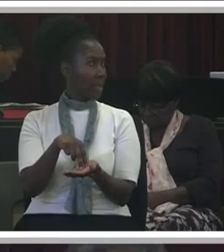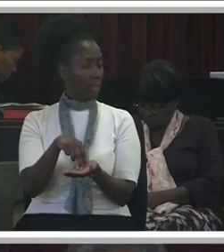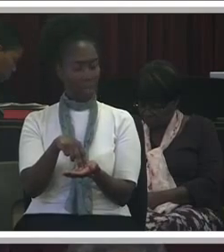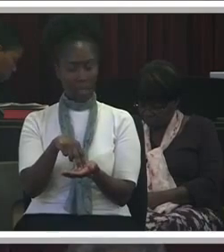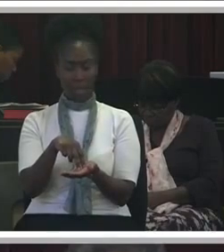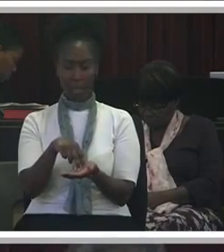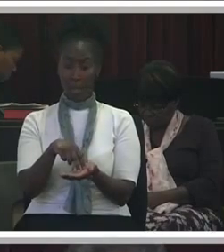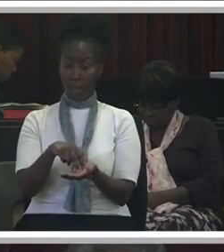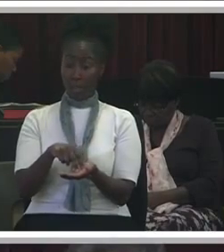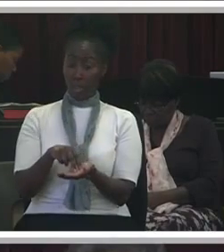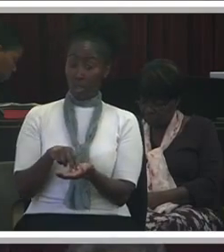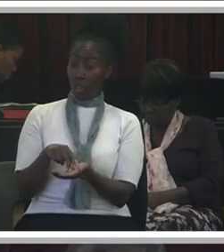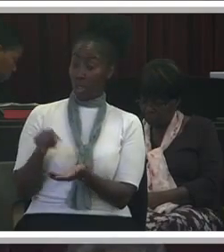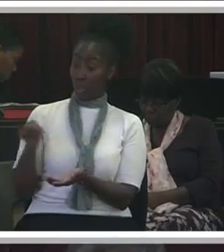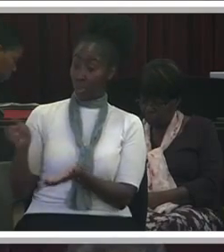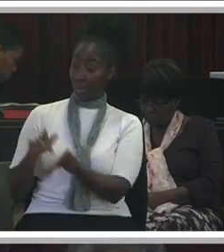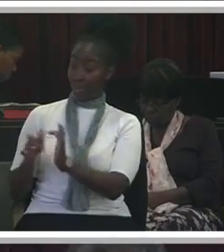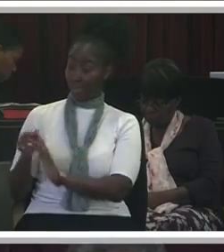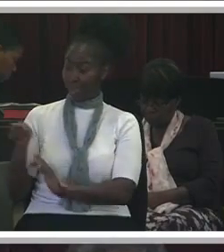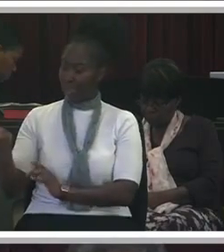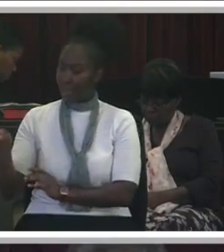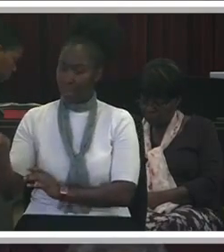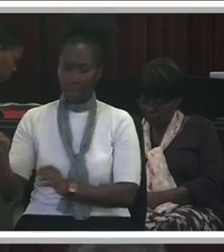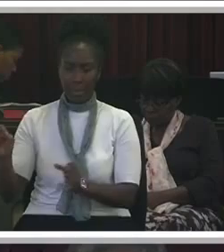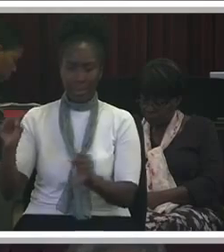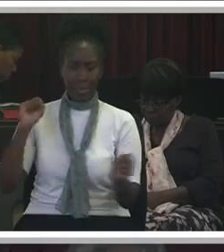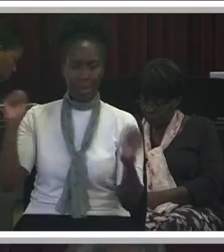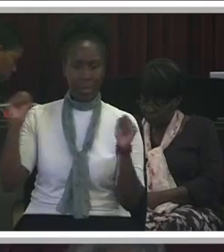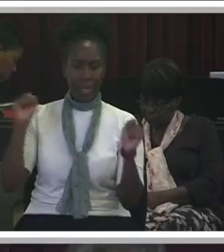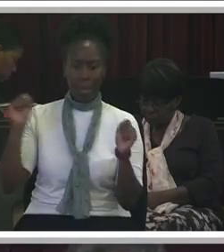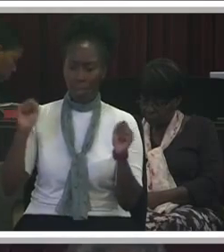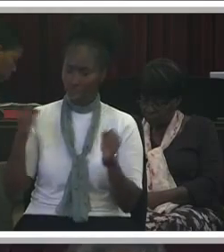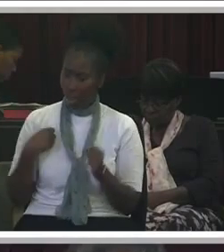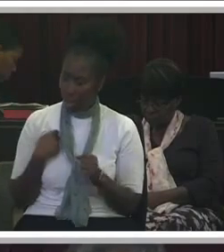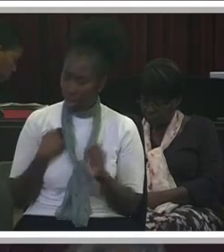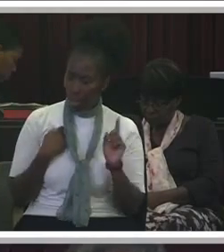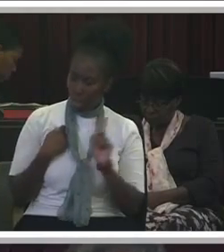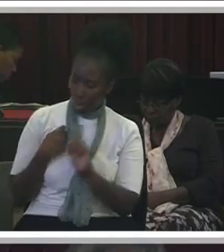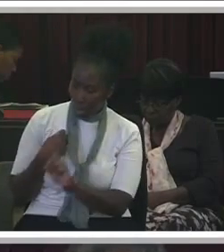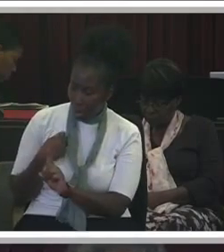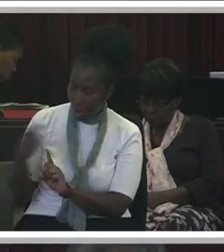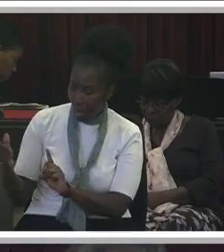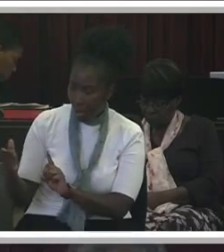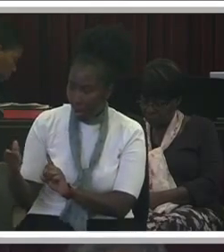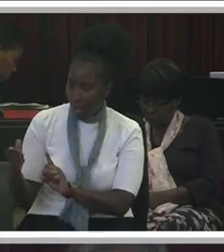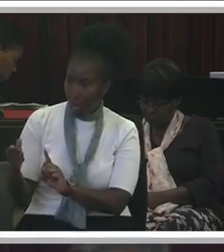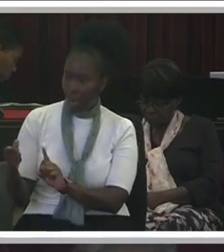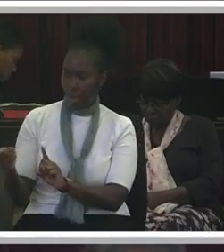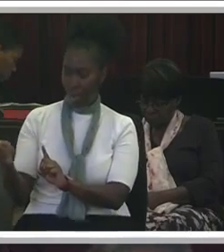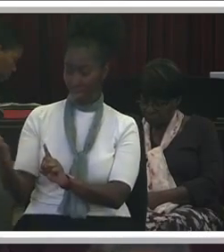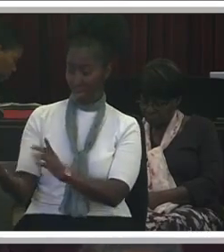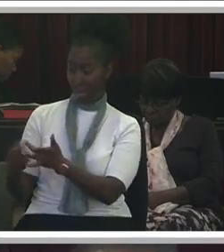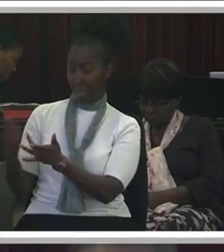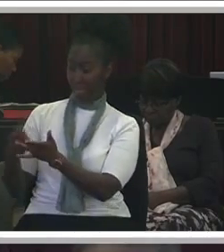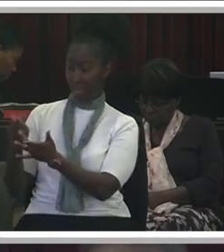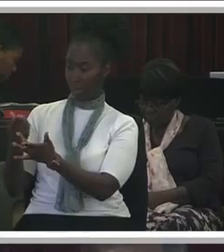took a tower. Why did Jesus Christ do that? Because there was nobody else to do it. Nobody wanted to humble himself to do it.